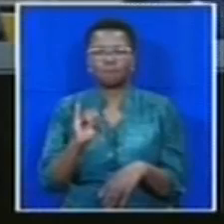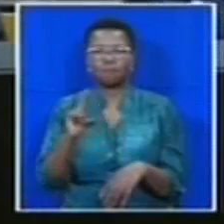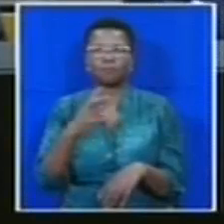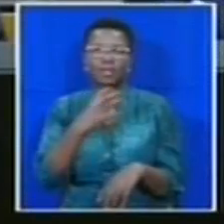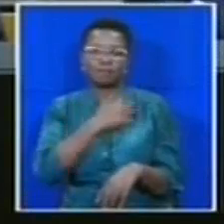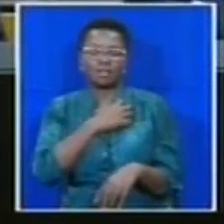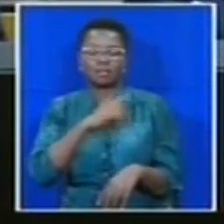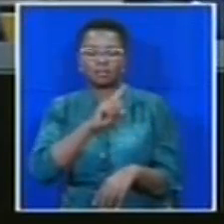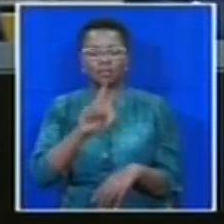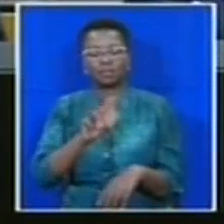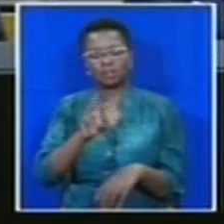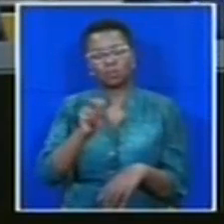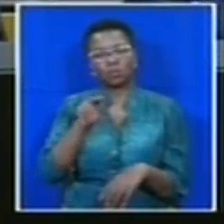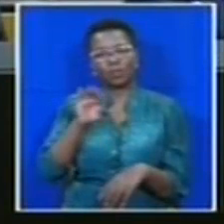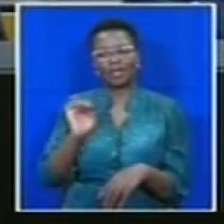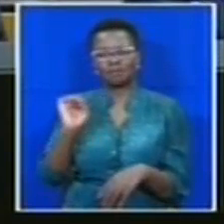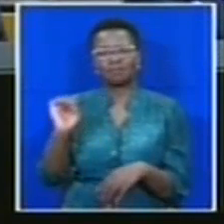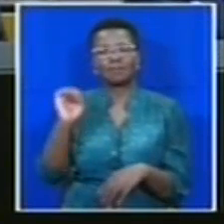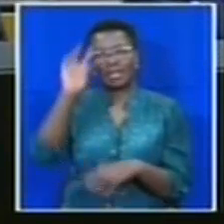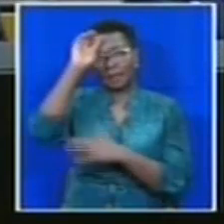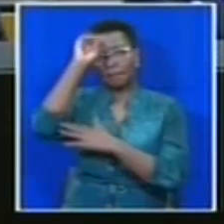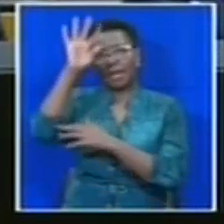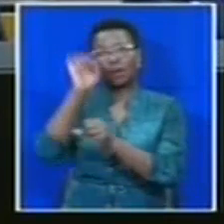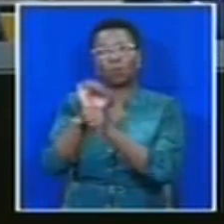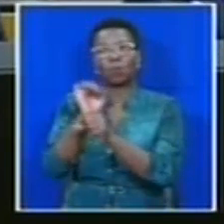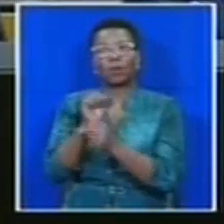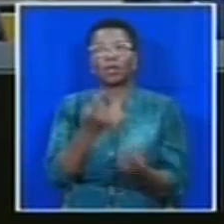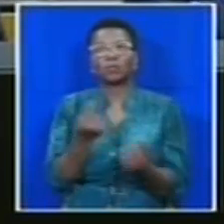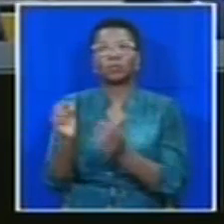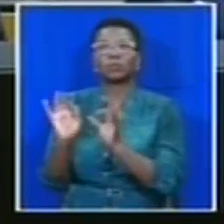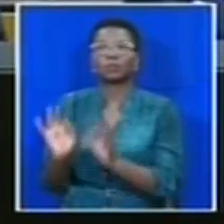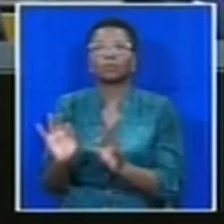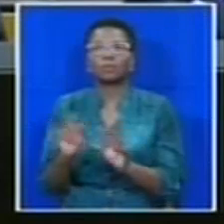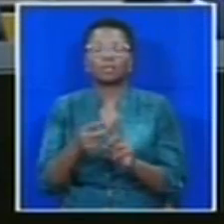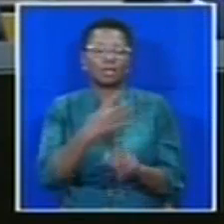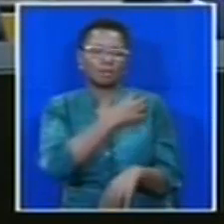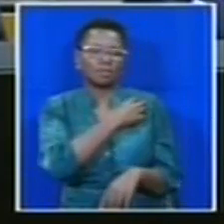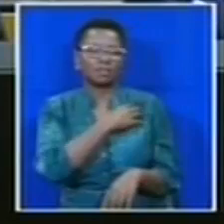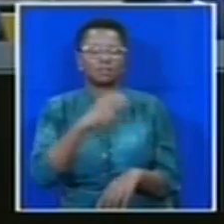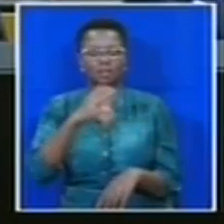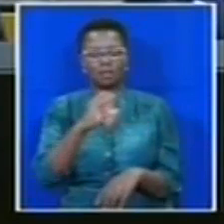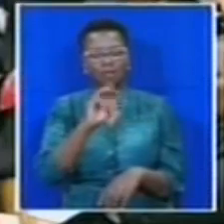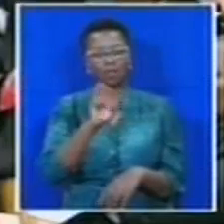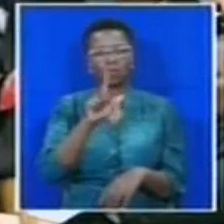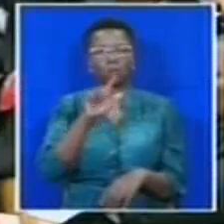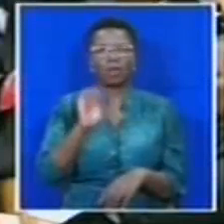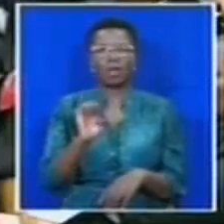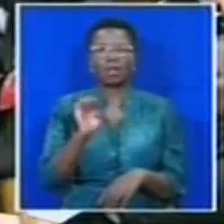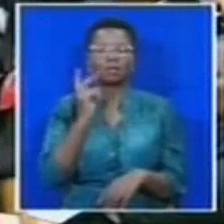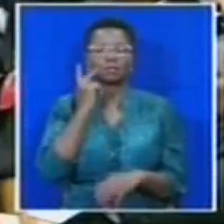and social development challenges in our mining sector, Minister Kwele's responsibility for broadening access